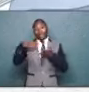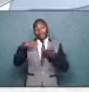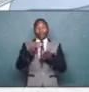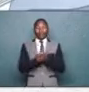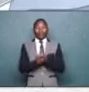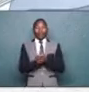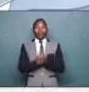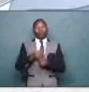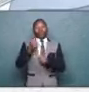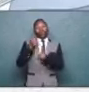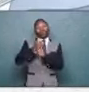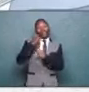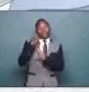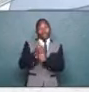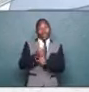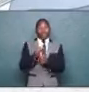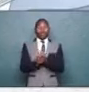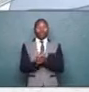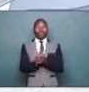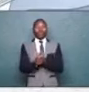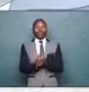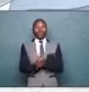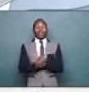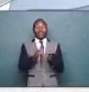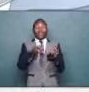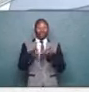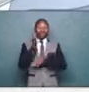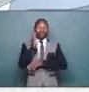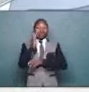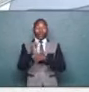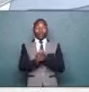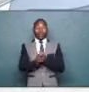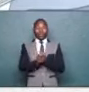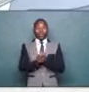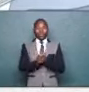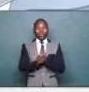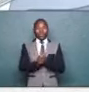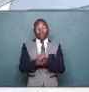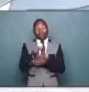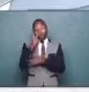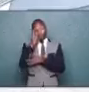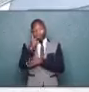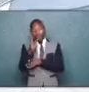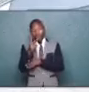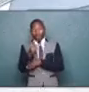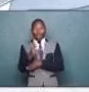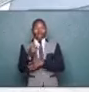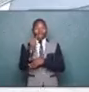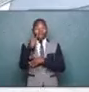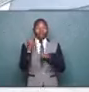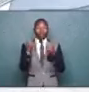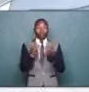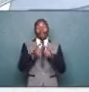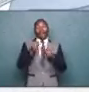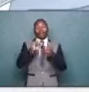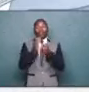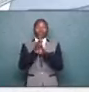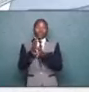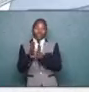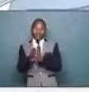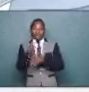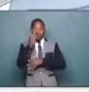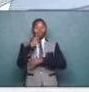system using the election management device, identify any operational challenges, and also